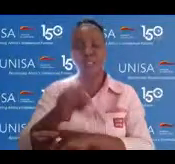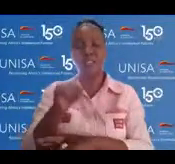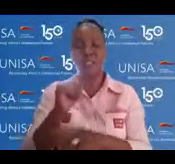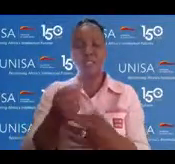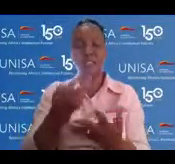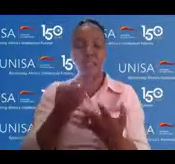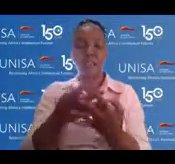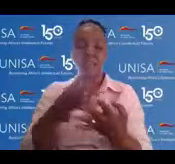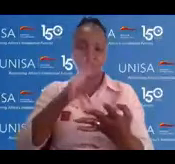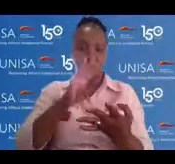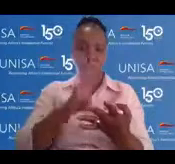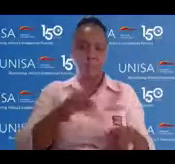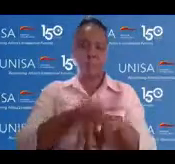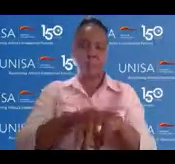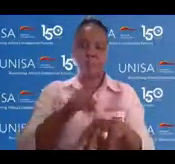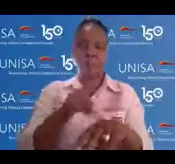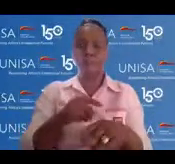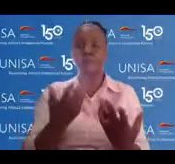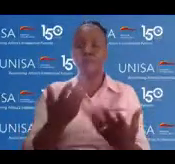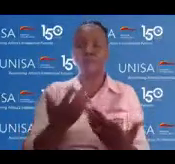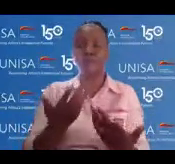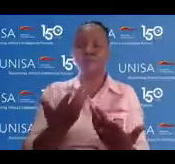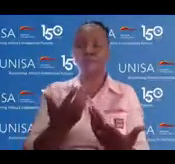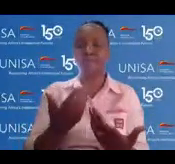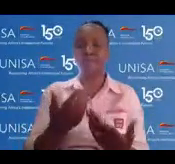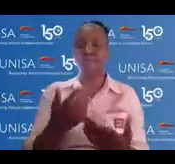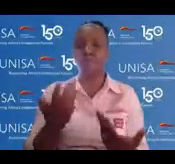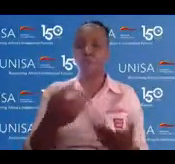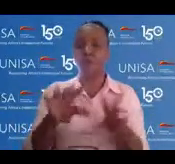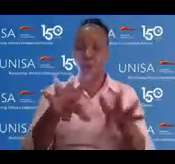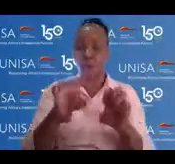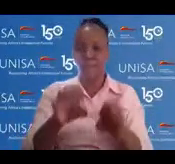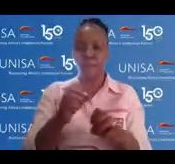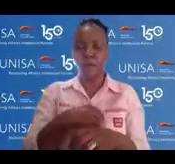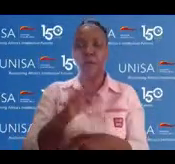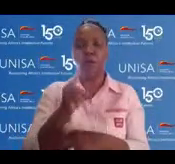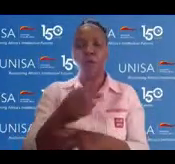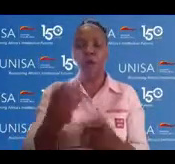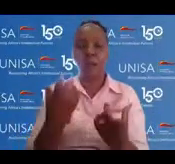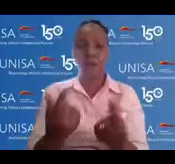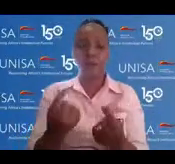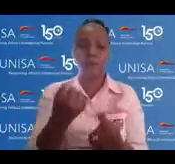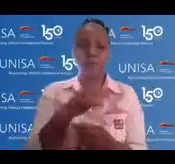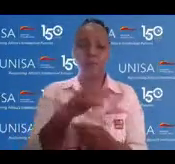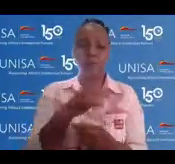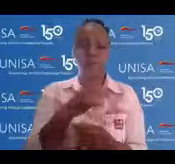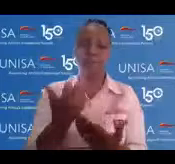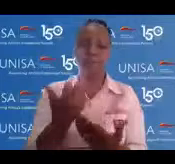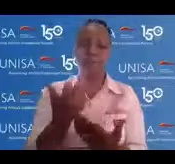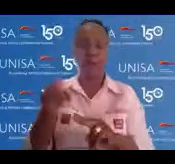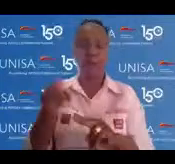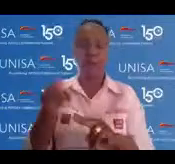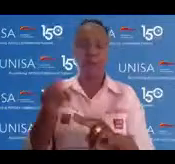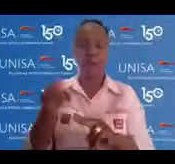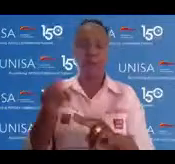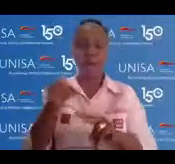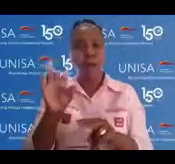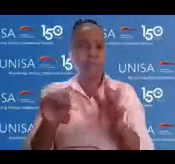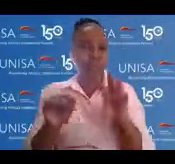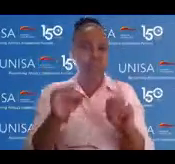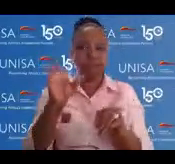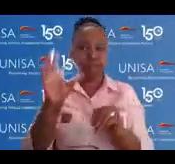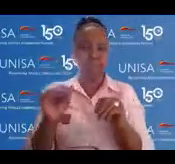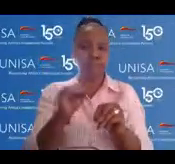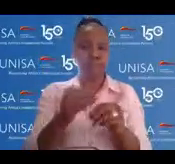is really critical for you. And we also do have a proctoring lookup tool, and I'm going to ask my colleague Richard, when he's doing his section, to actually show